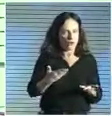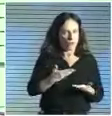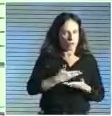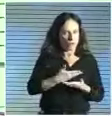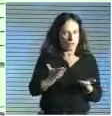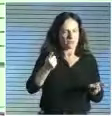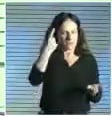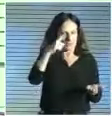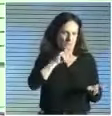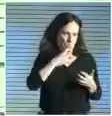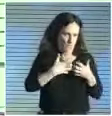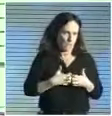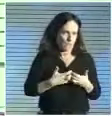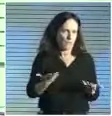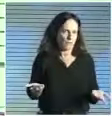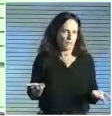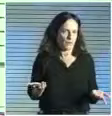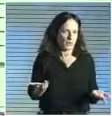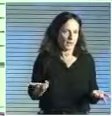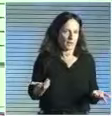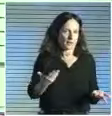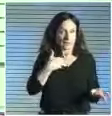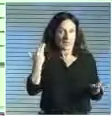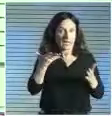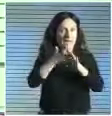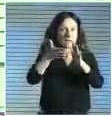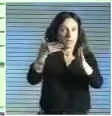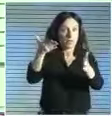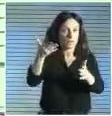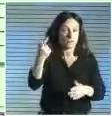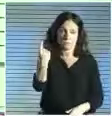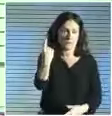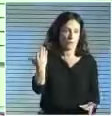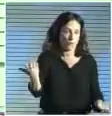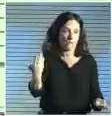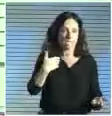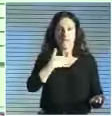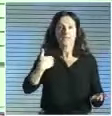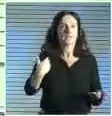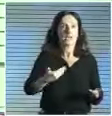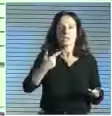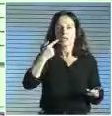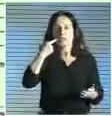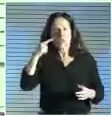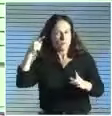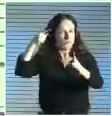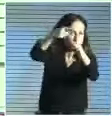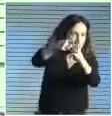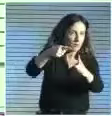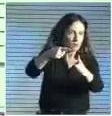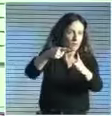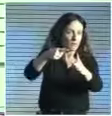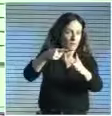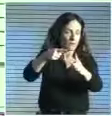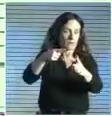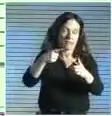one who wants to move fast needs to move alone, and the one who wants to move far has to move together. But we need to move fast